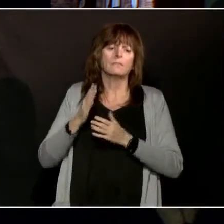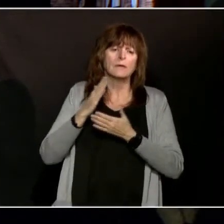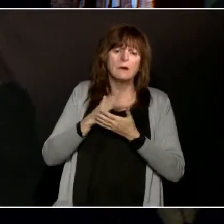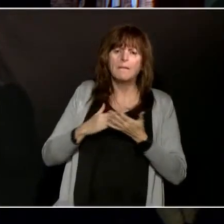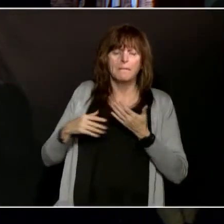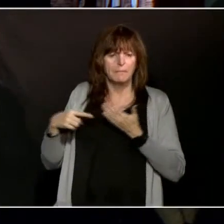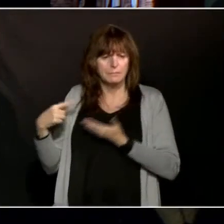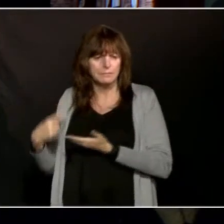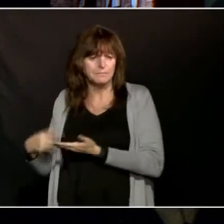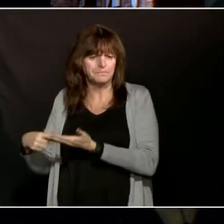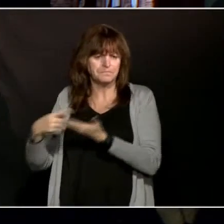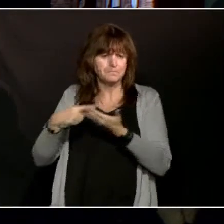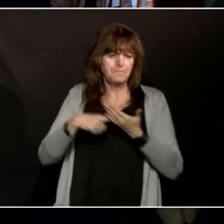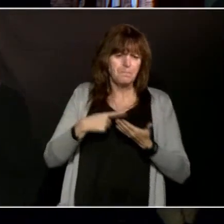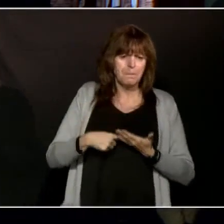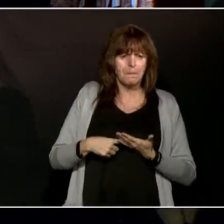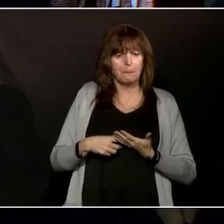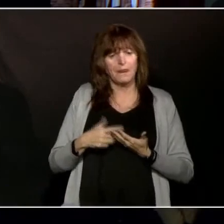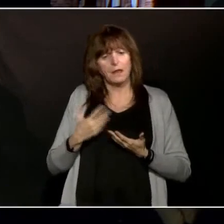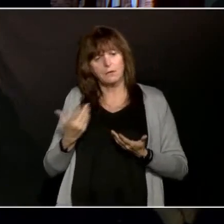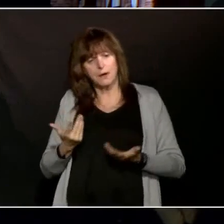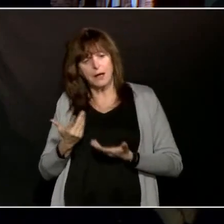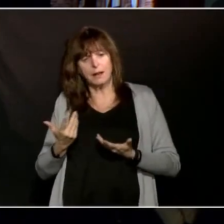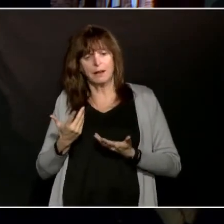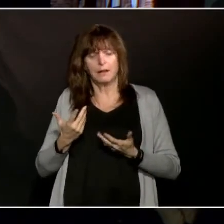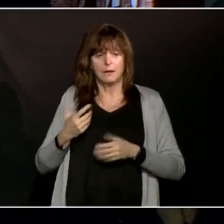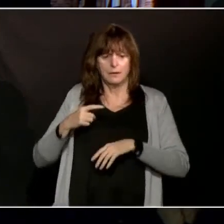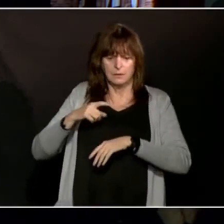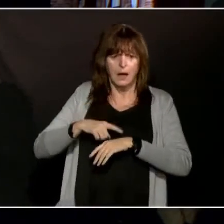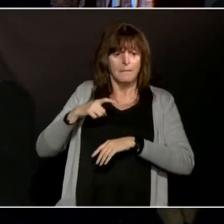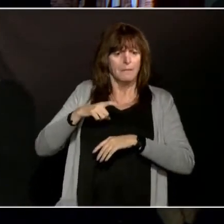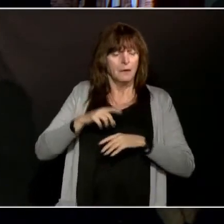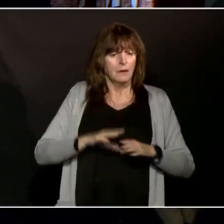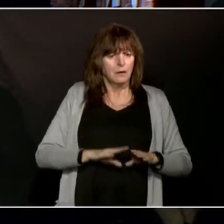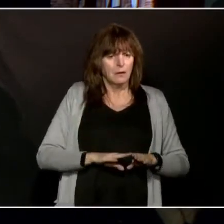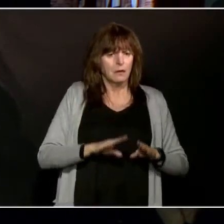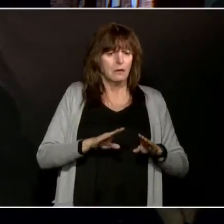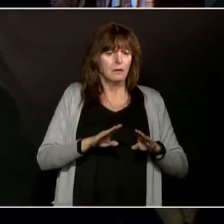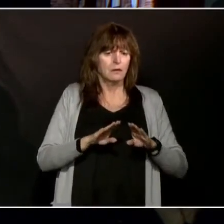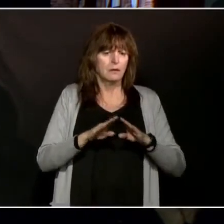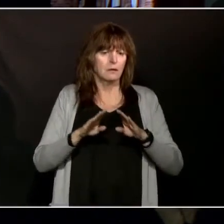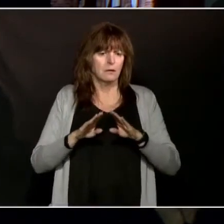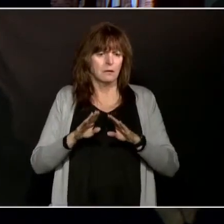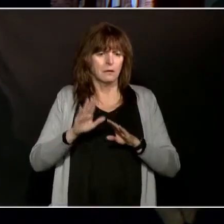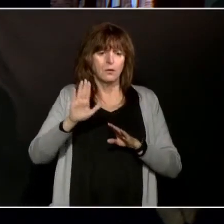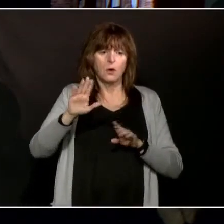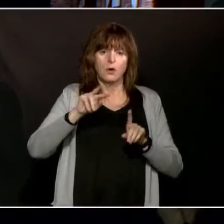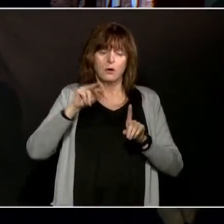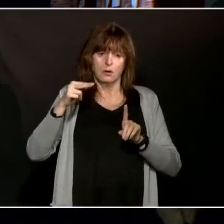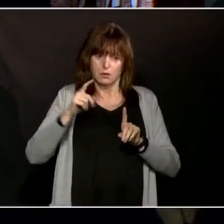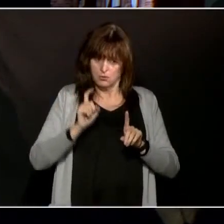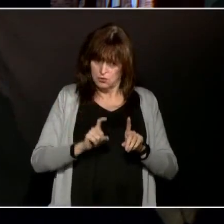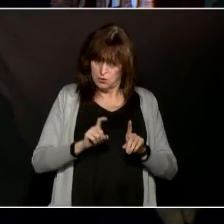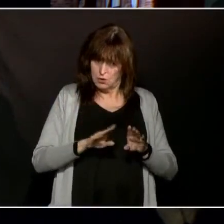province recently. So what do you think should be done? Should we start to open up or should we wait longer?